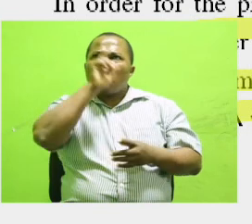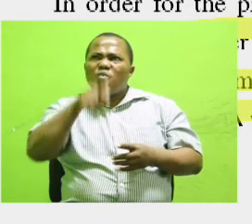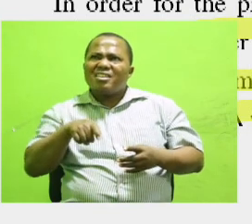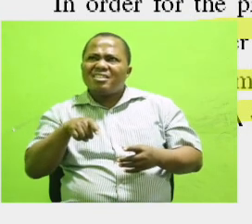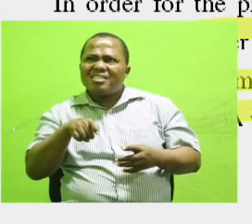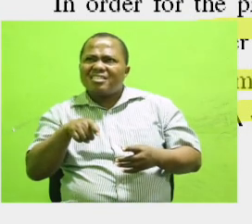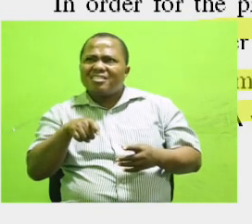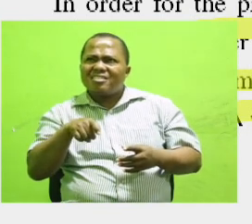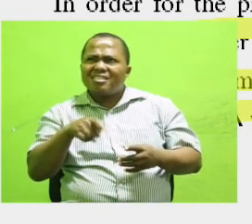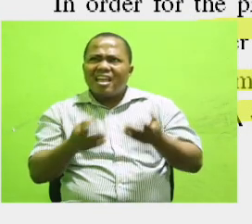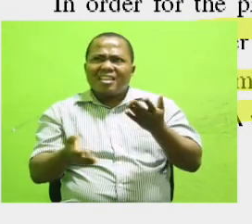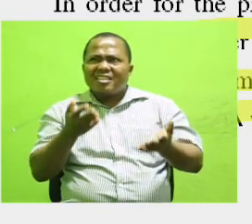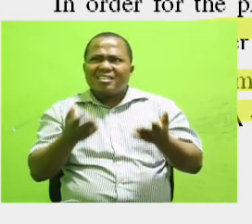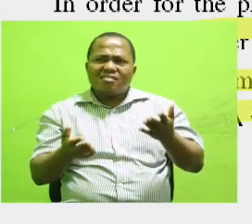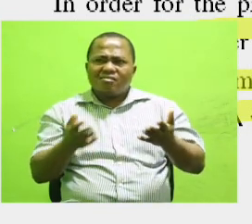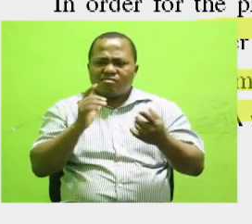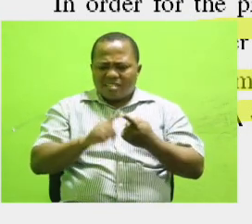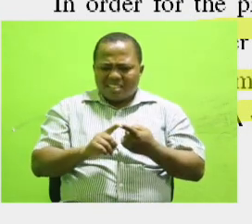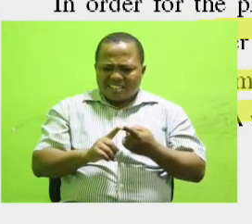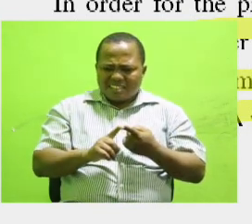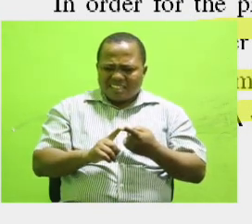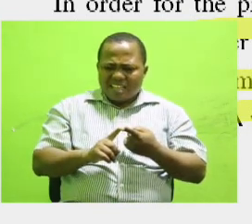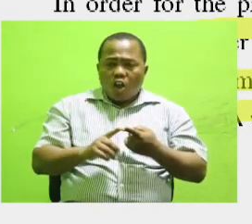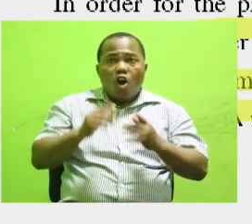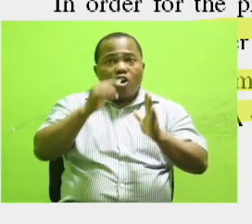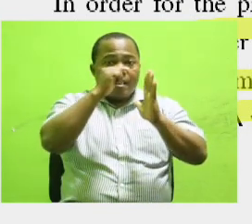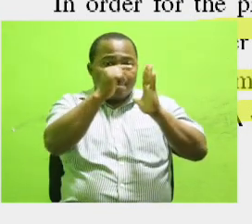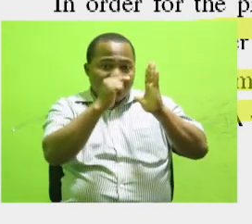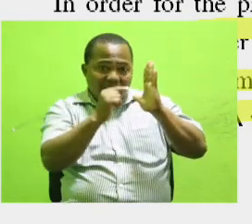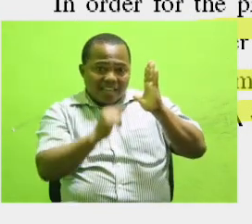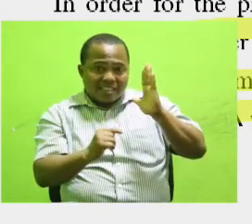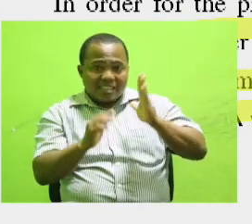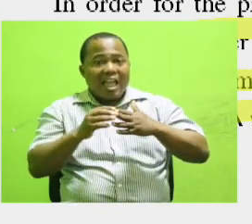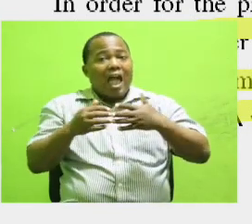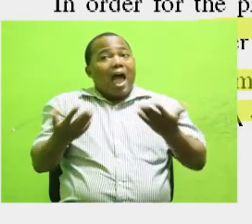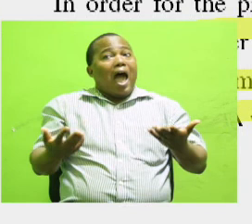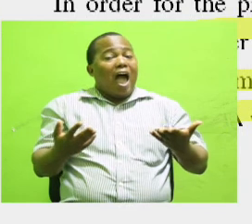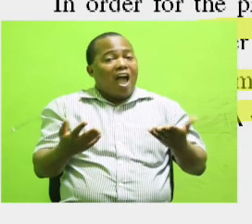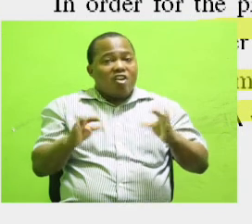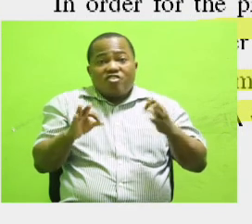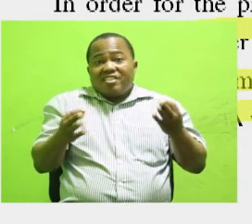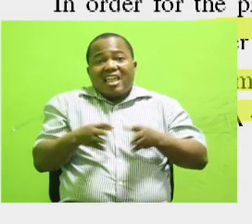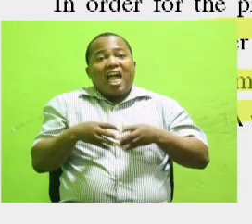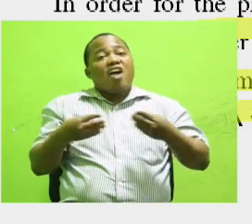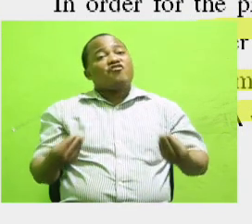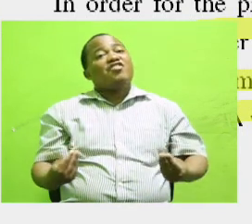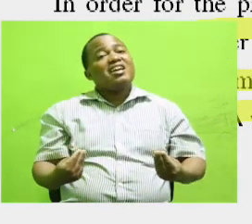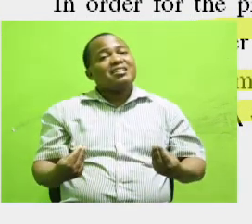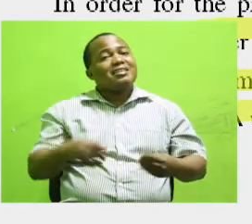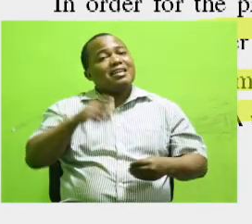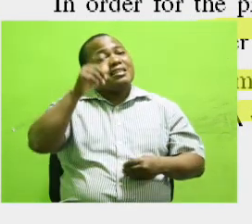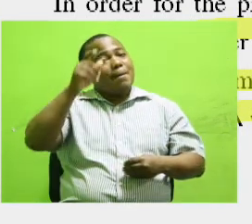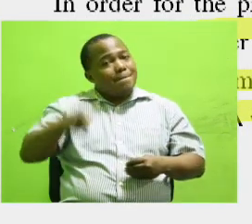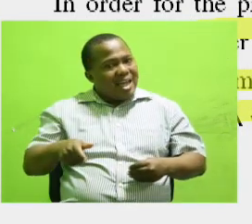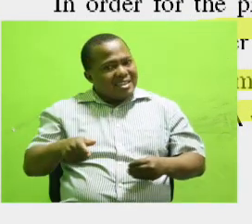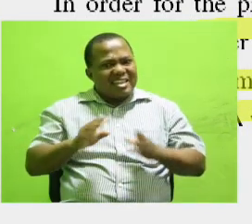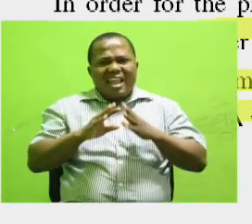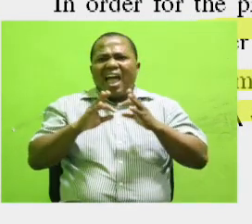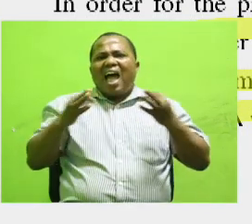questionnaire wants is on mentioning how do they affect the person, on how does